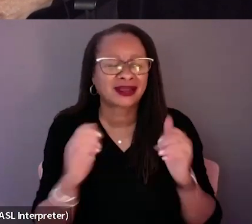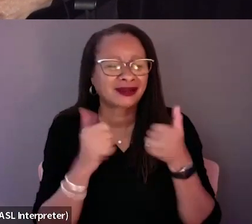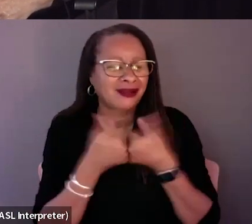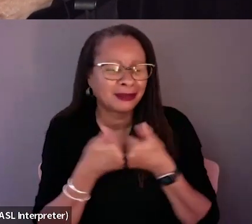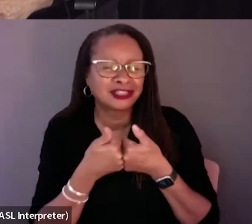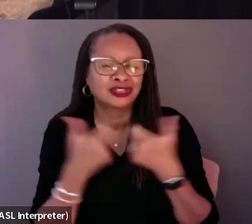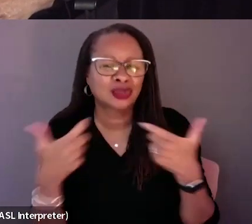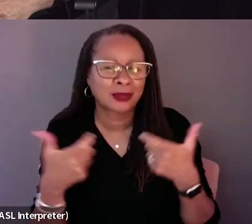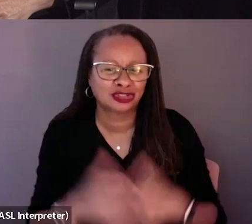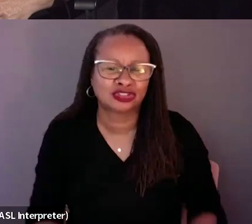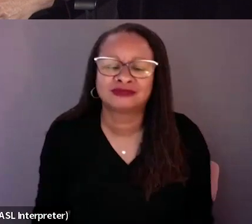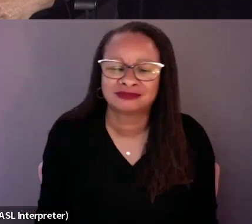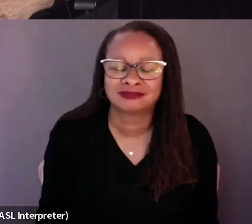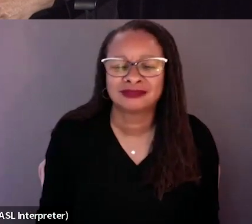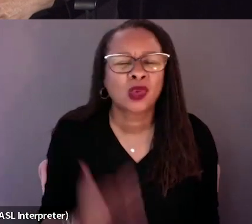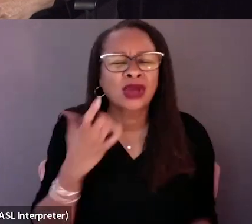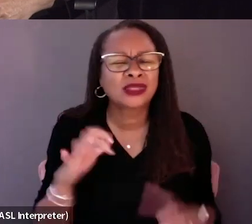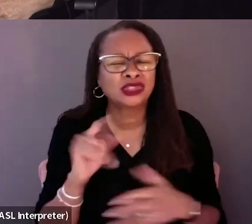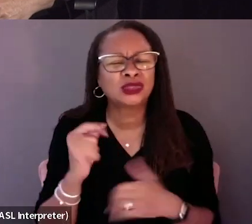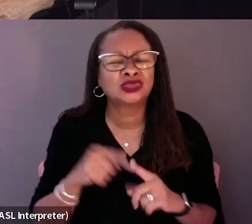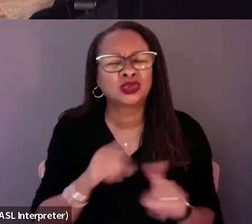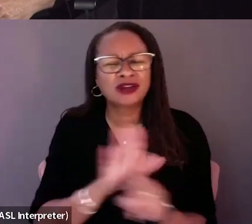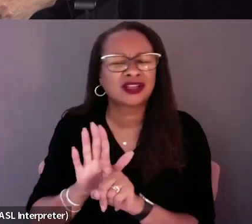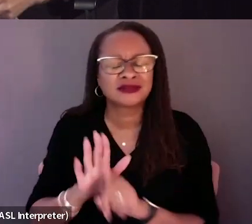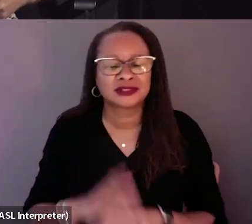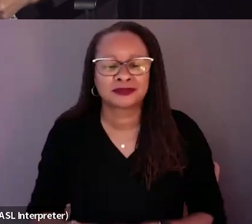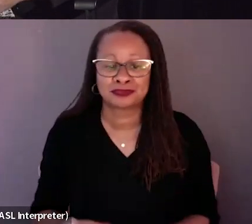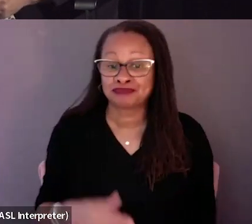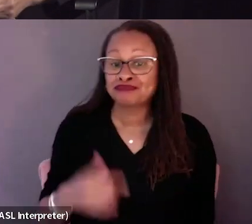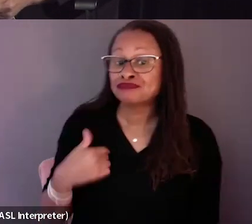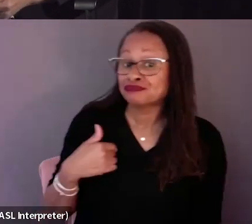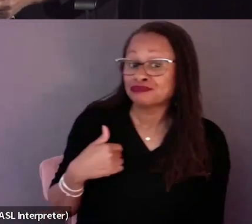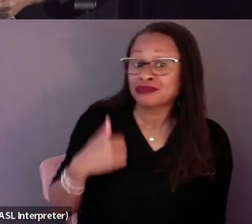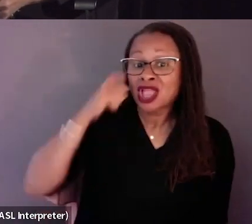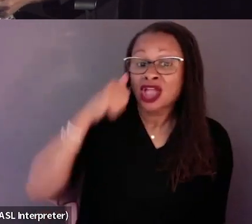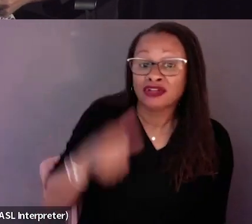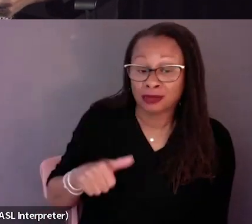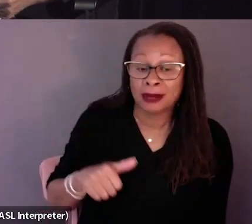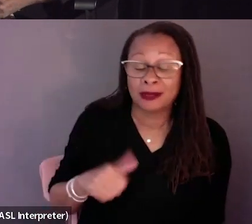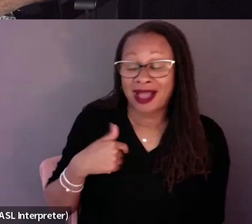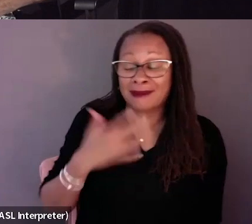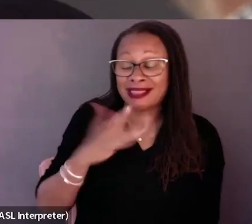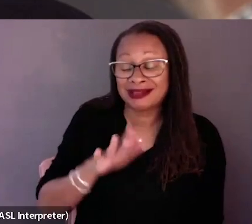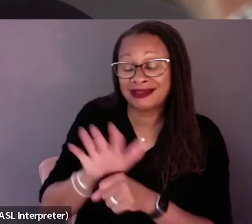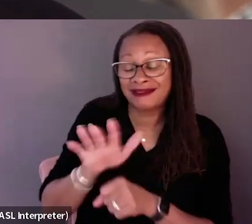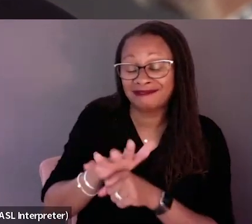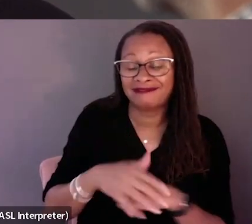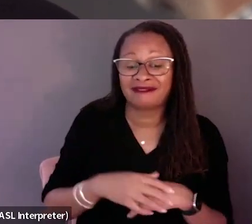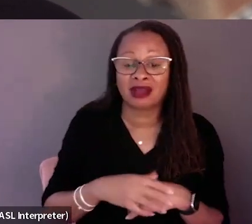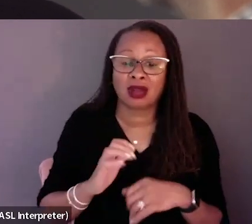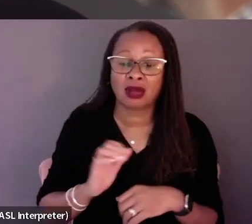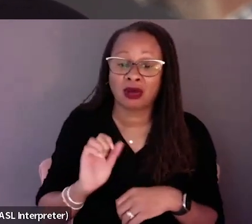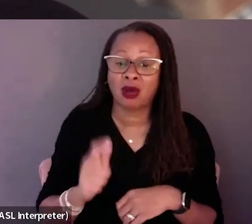to ourselves? I remember because like I'm lucky enough that all of